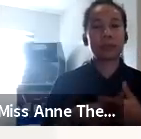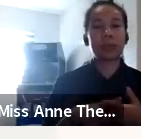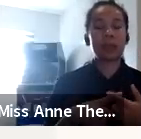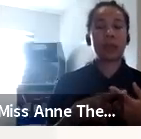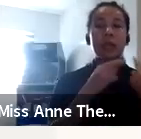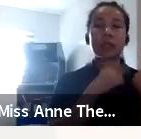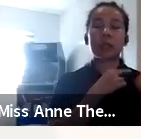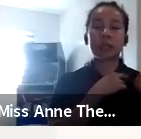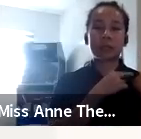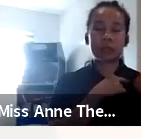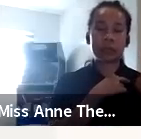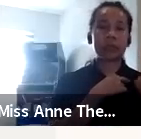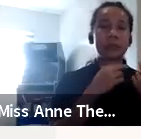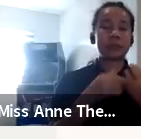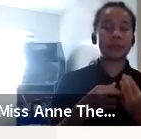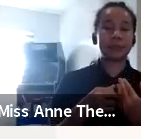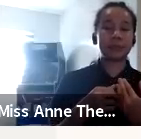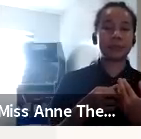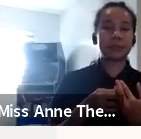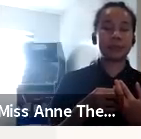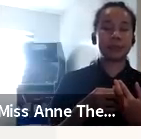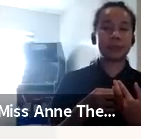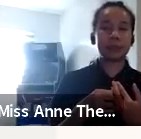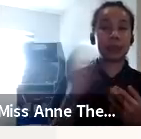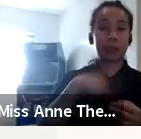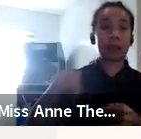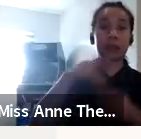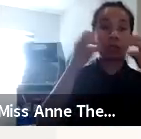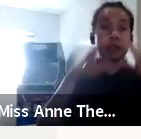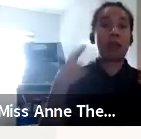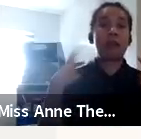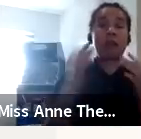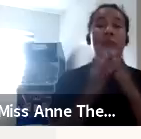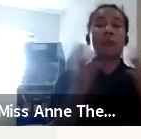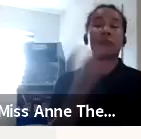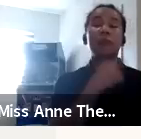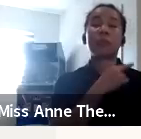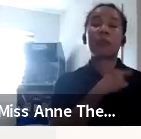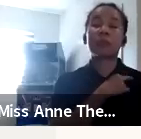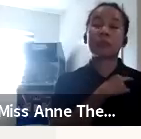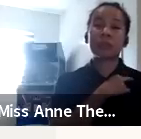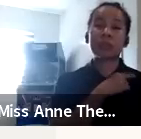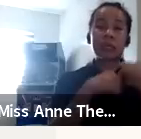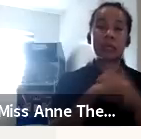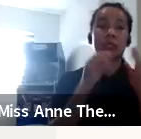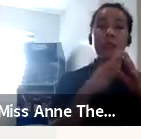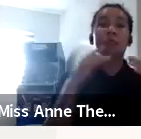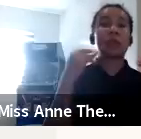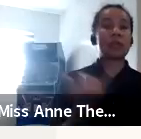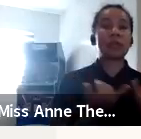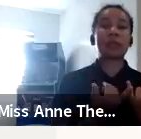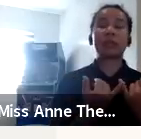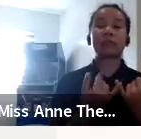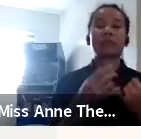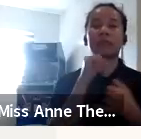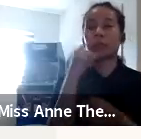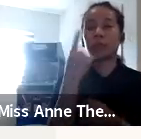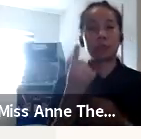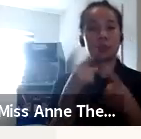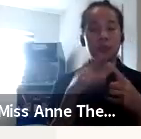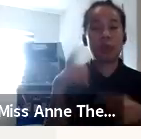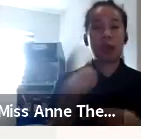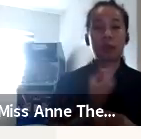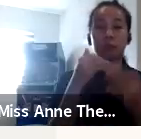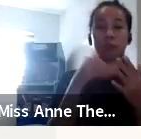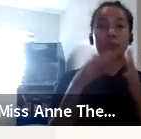responsibility. We teachers have a huge responsibility in the society, not only to our